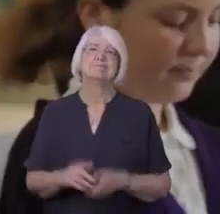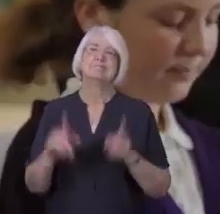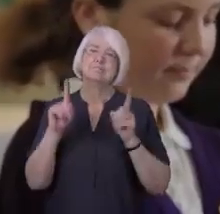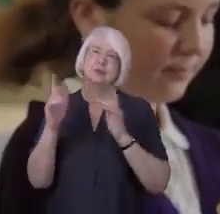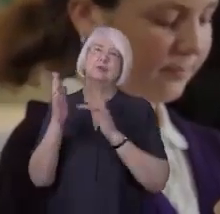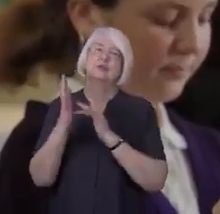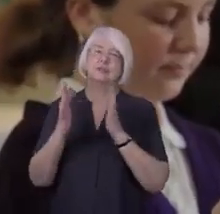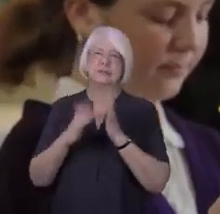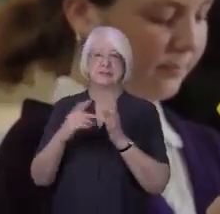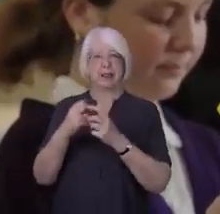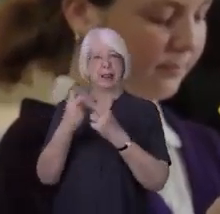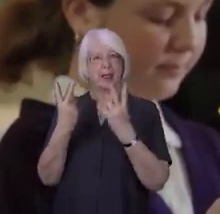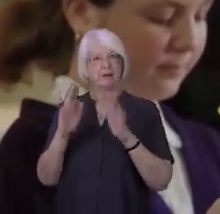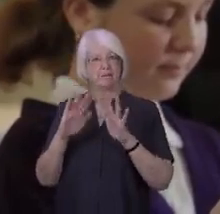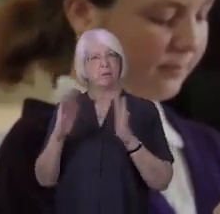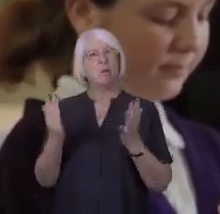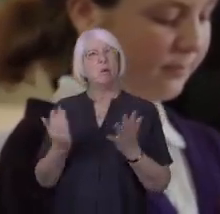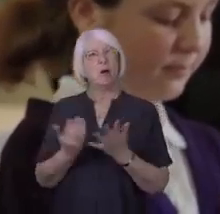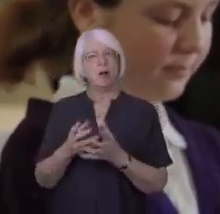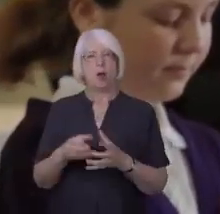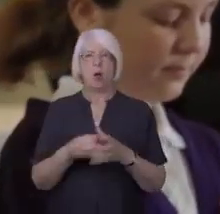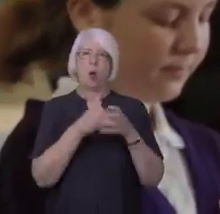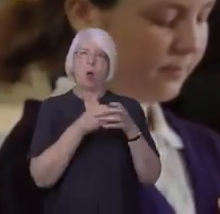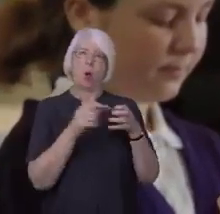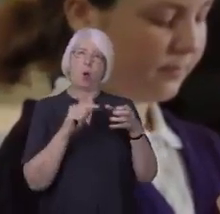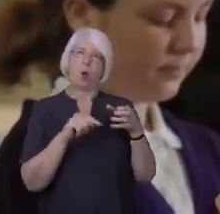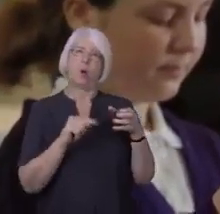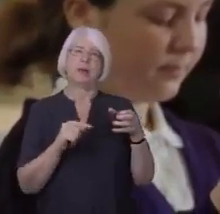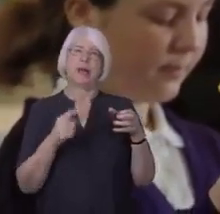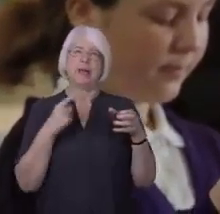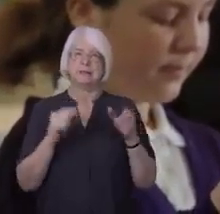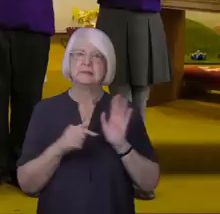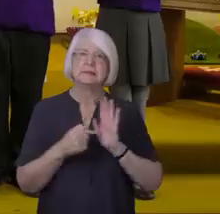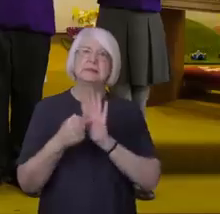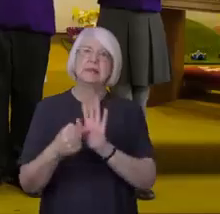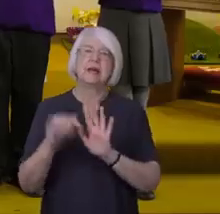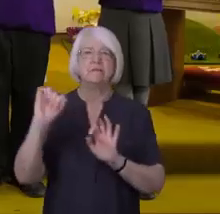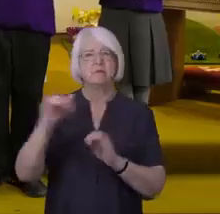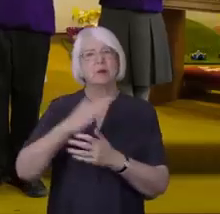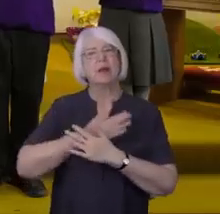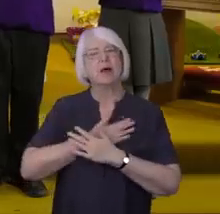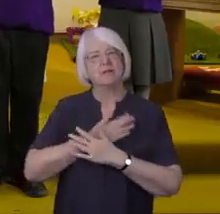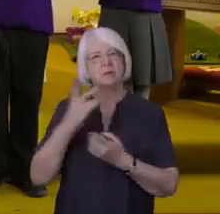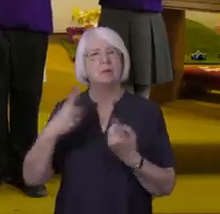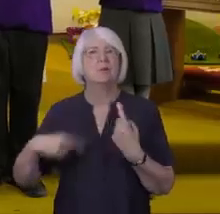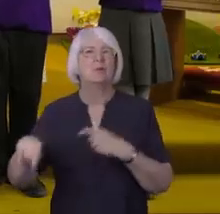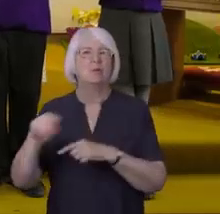Lord Jesus, light of the world, I hold this Christingle as a sign of your love.